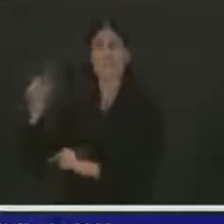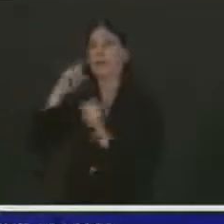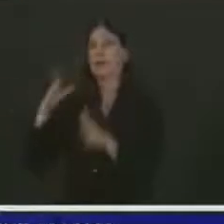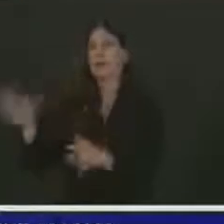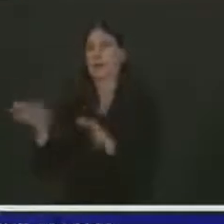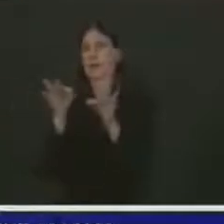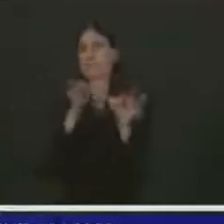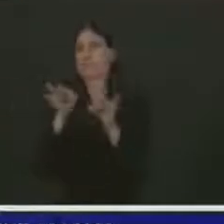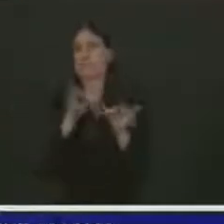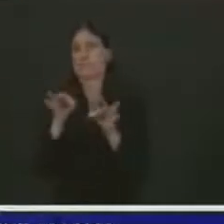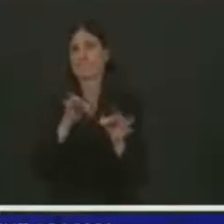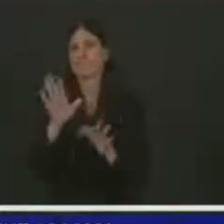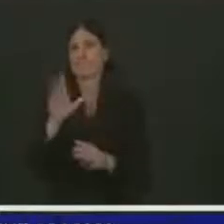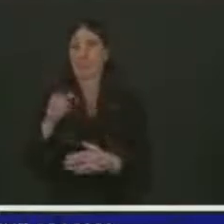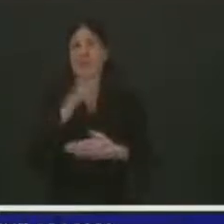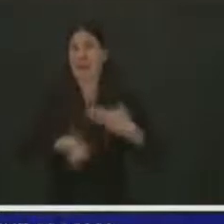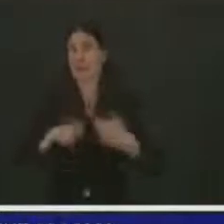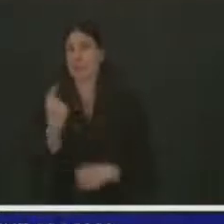they're doing.